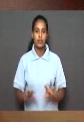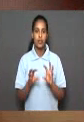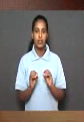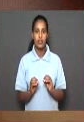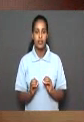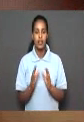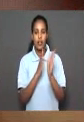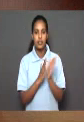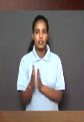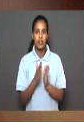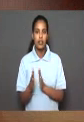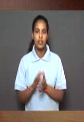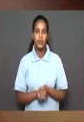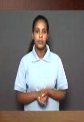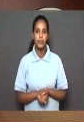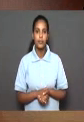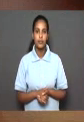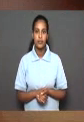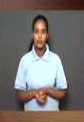Students, let's get ready.